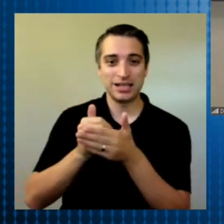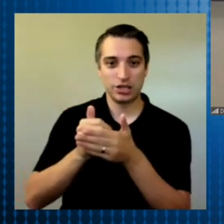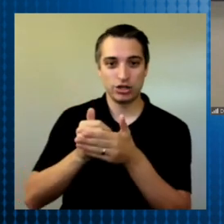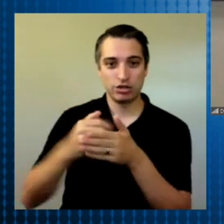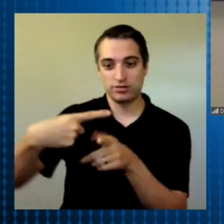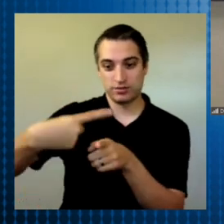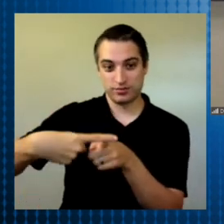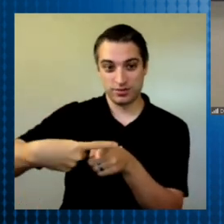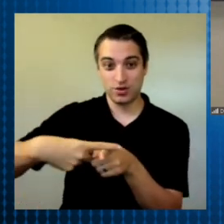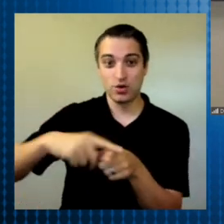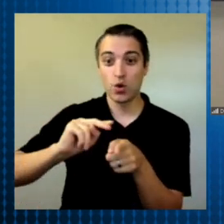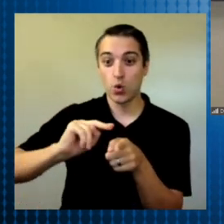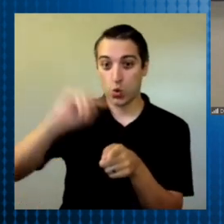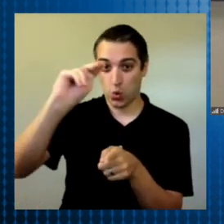McClellan.